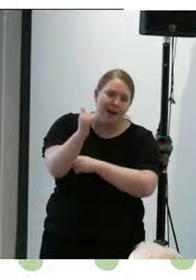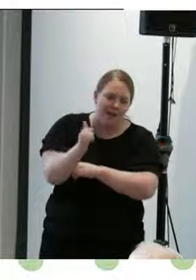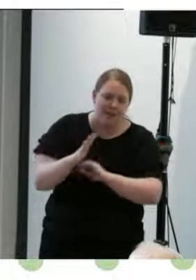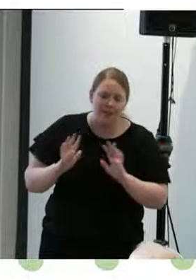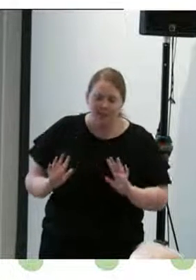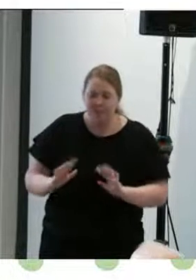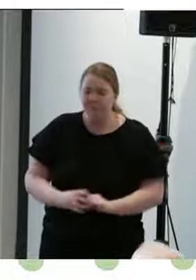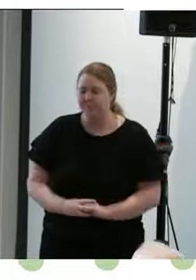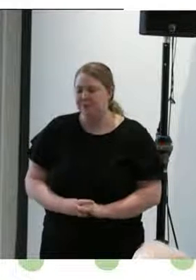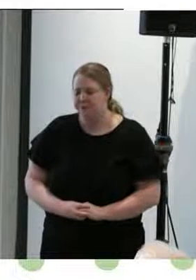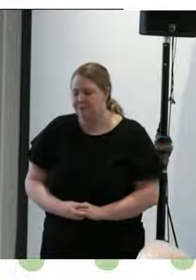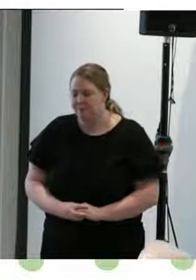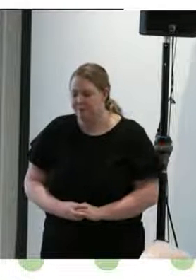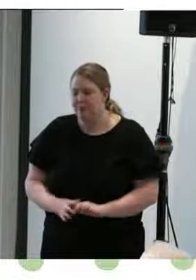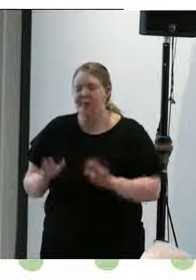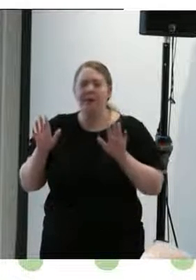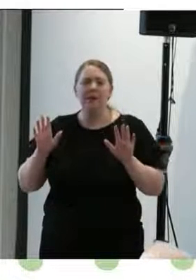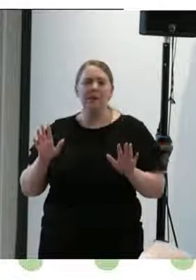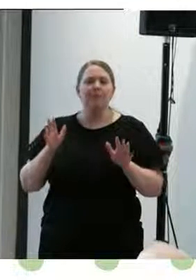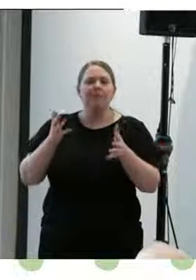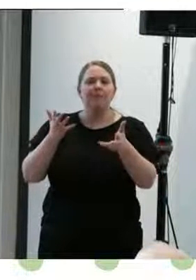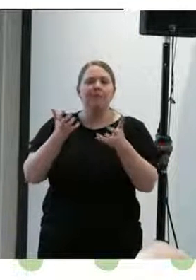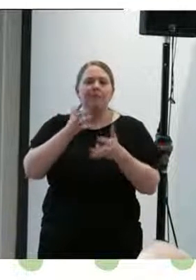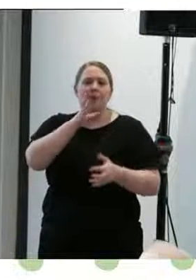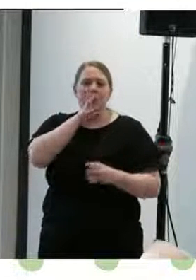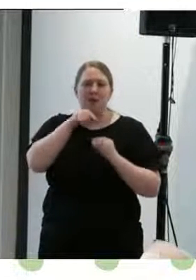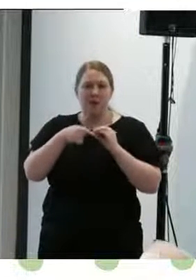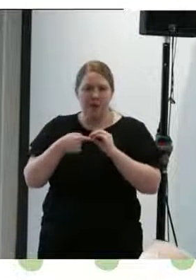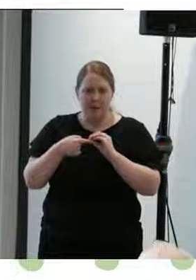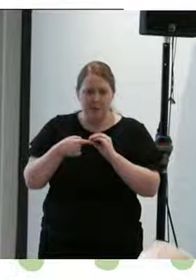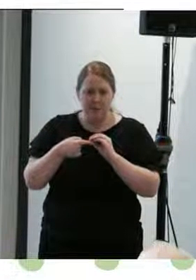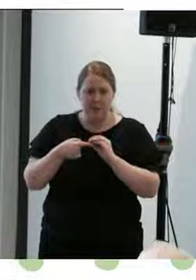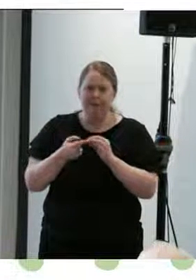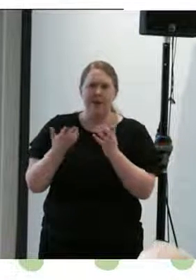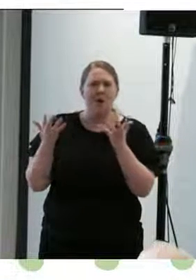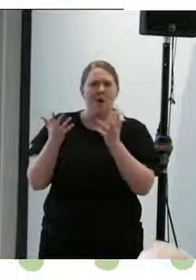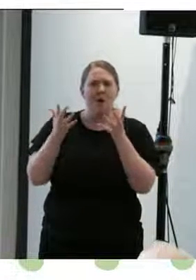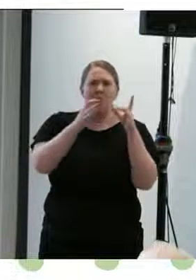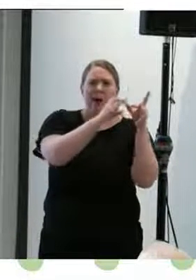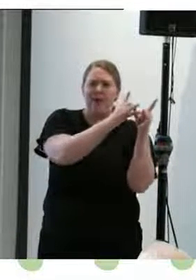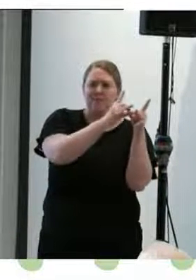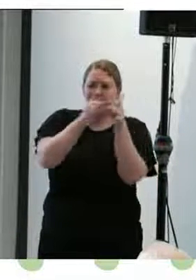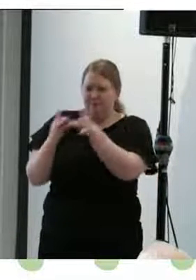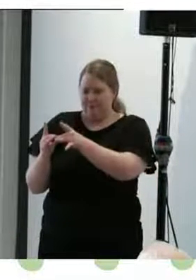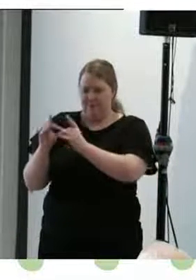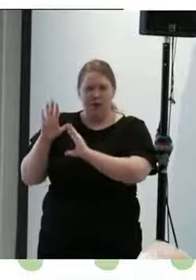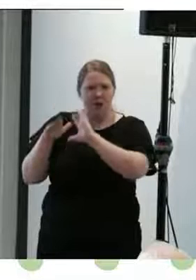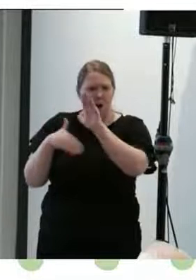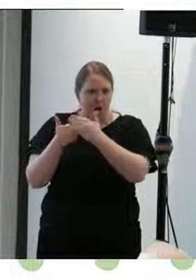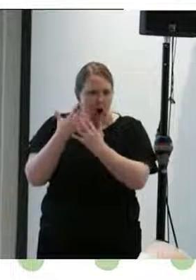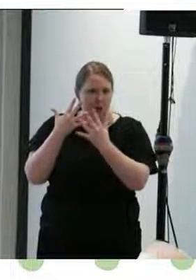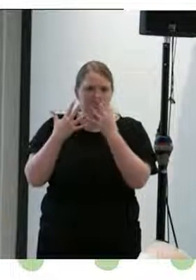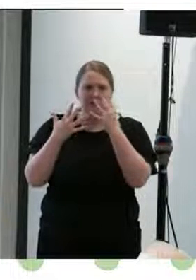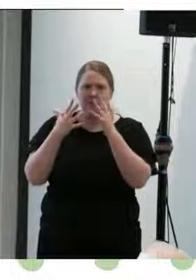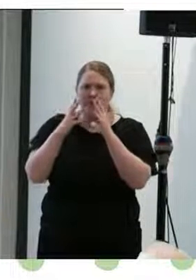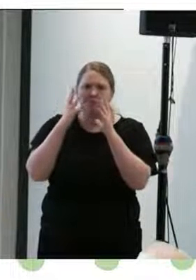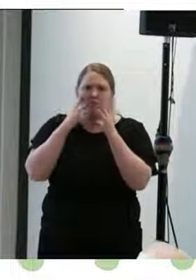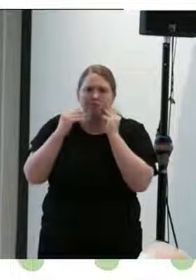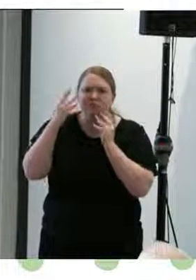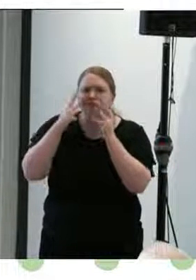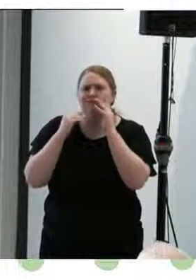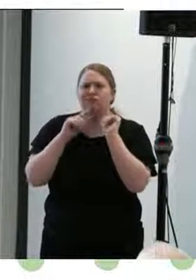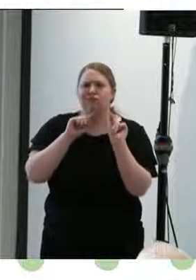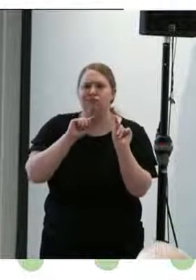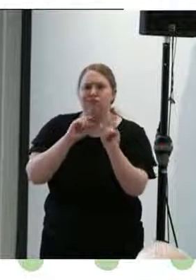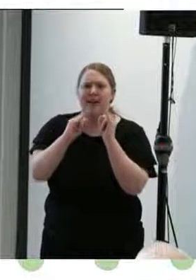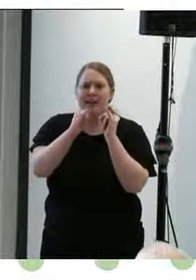So I want to talk a little bit about what unites all of the stories that I heard across the different histories, across